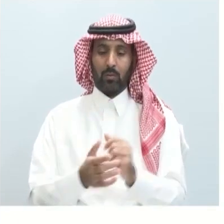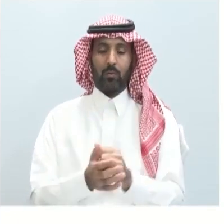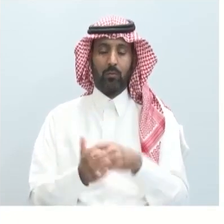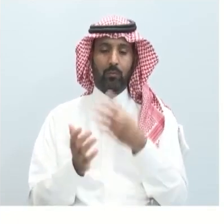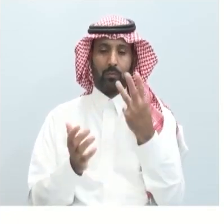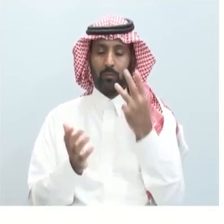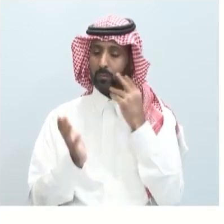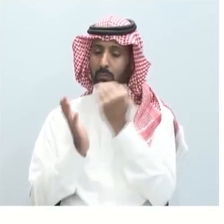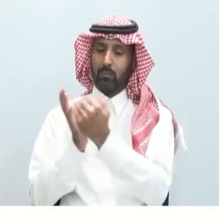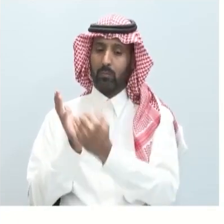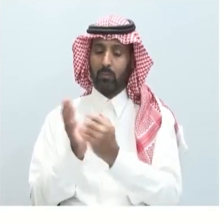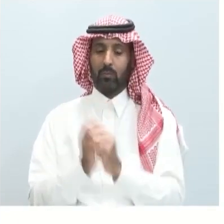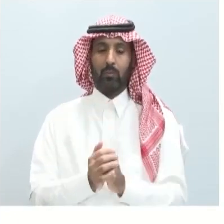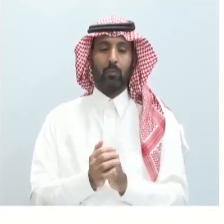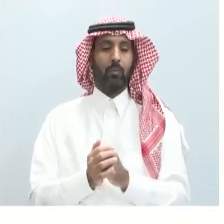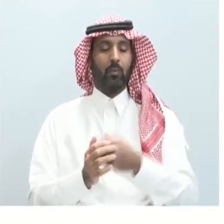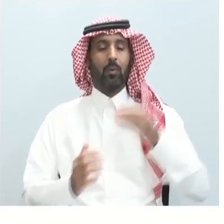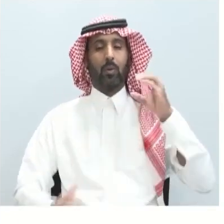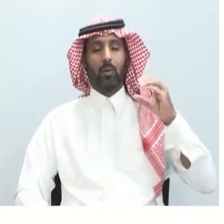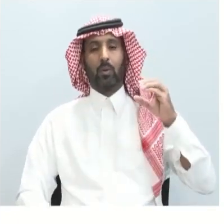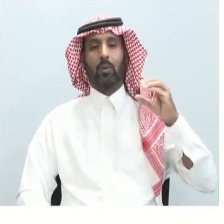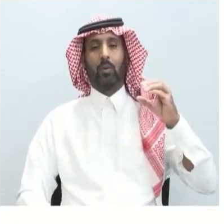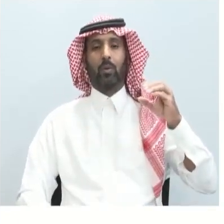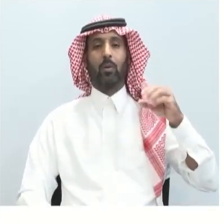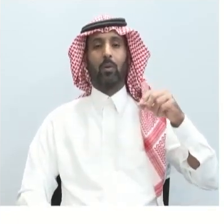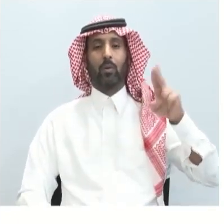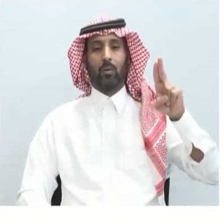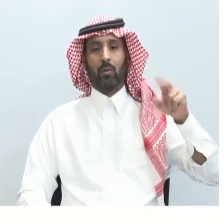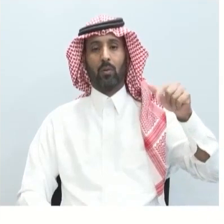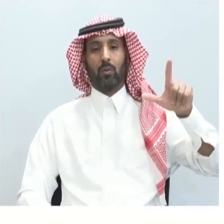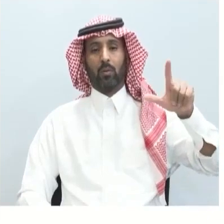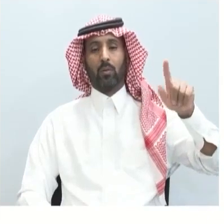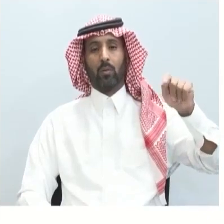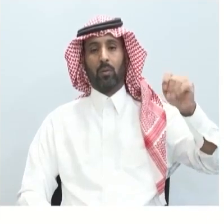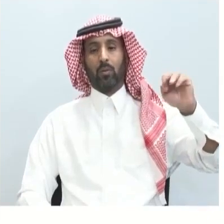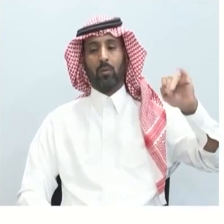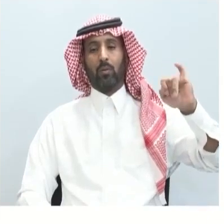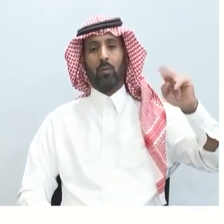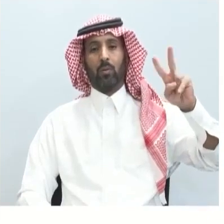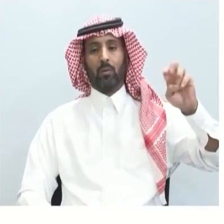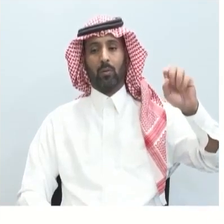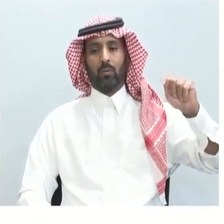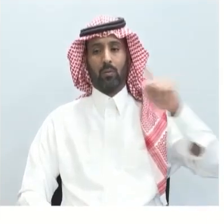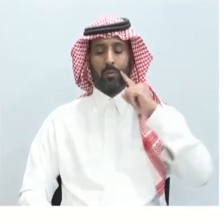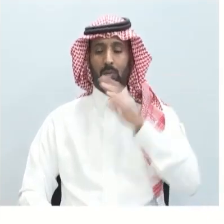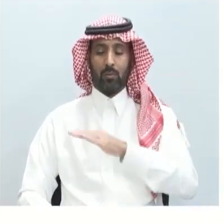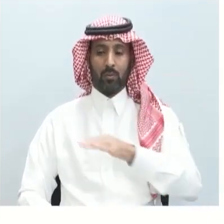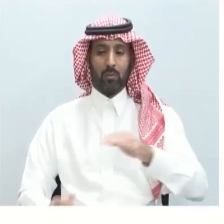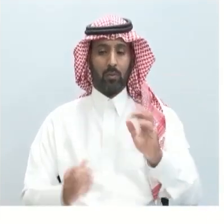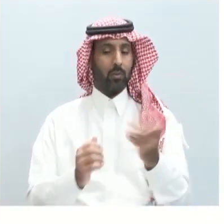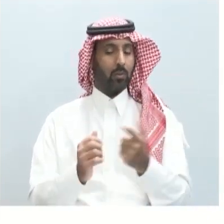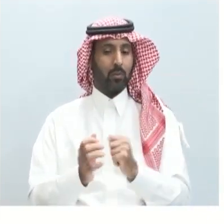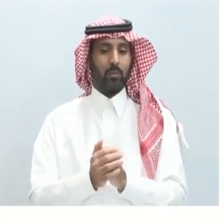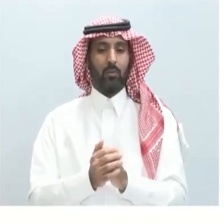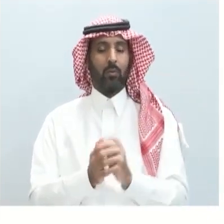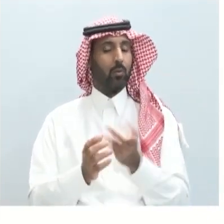paragraph 3, the word cultivate. What does cultivate, what does cultivated children mean? The